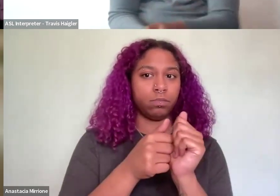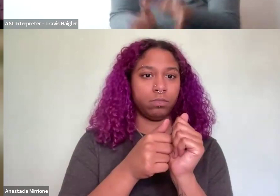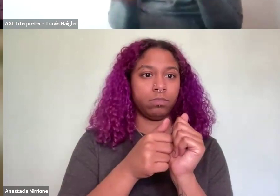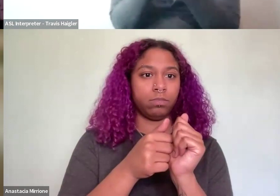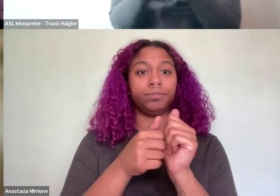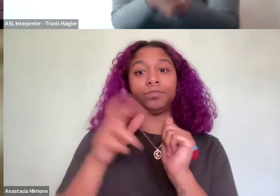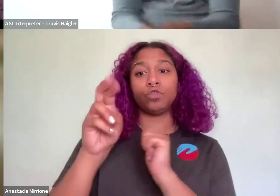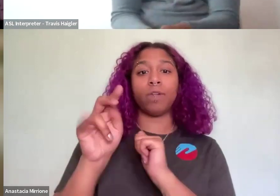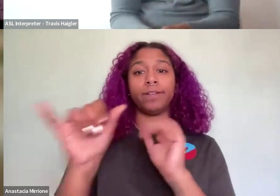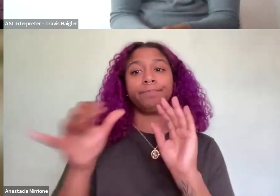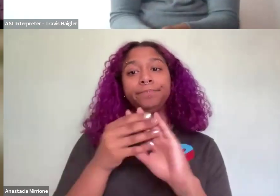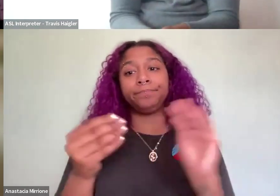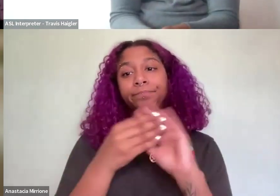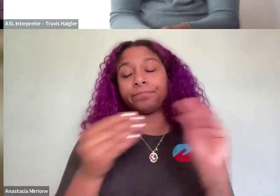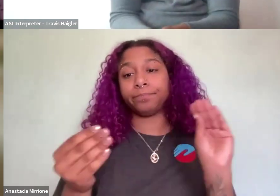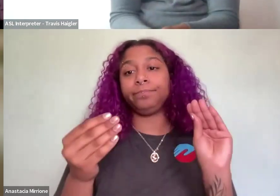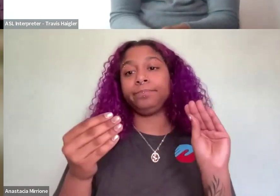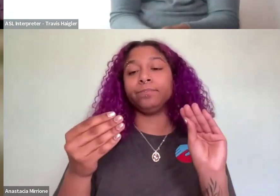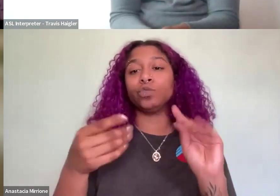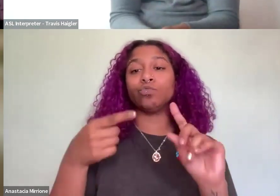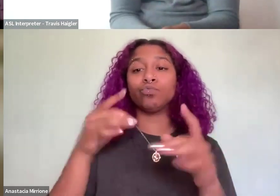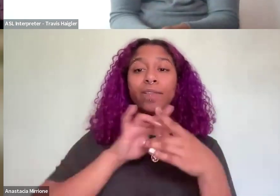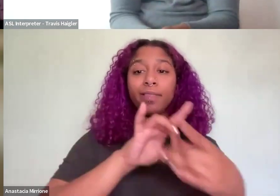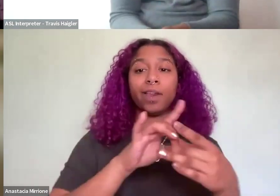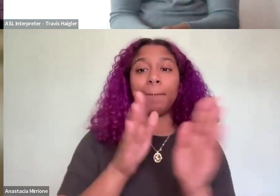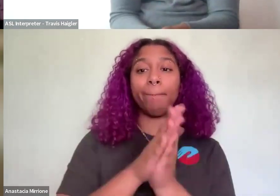up. But on the topic of book bans, Jenny